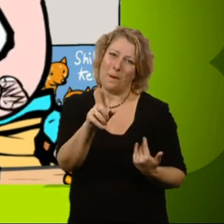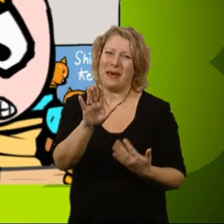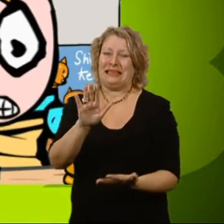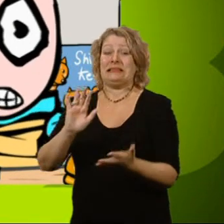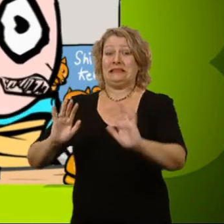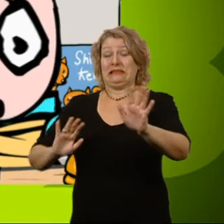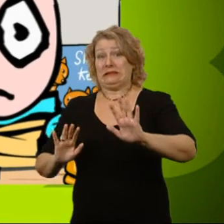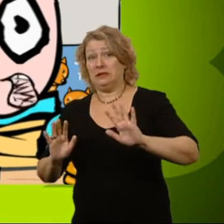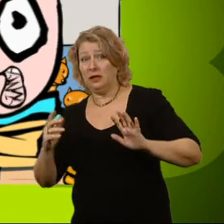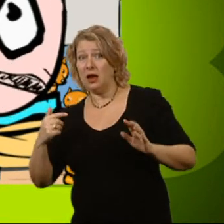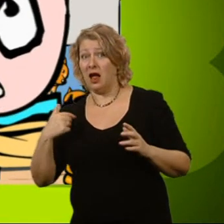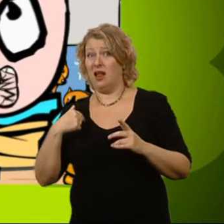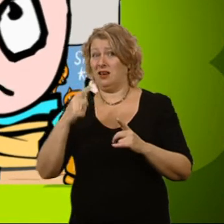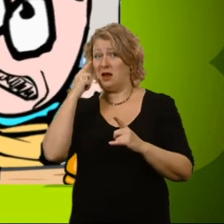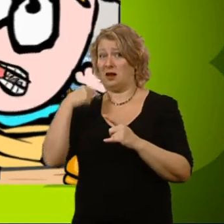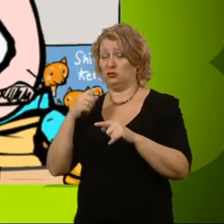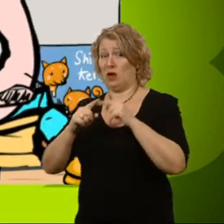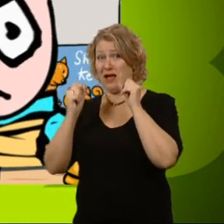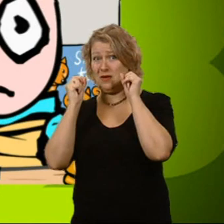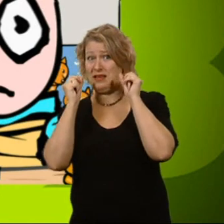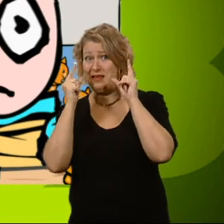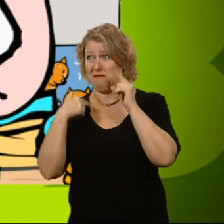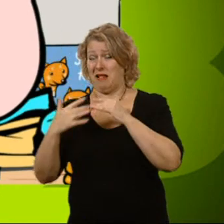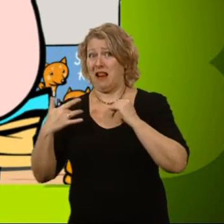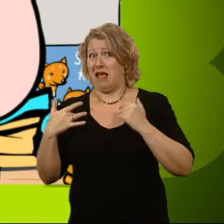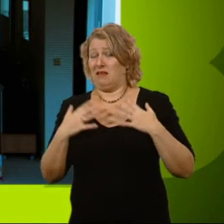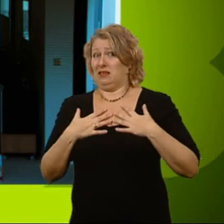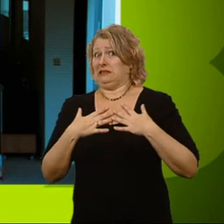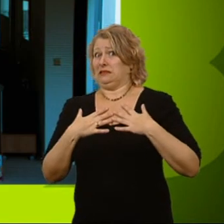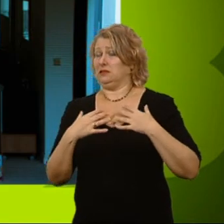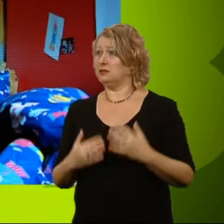happened when I tried to stay awake for the rest of my life.